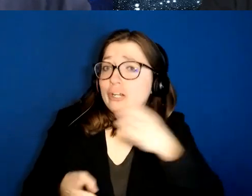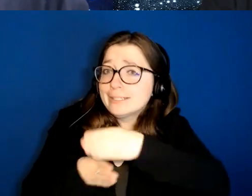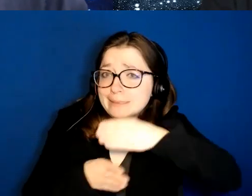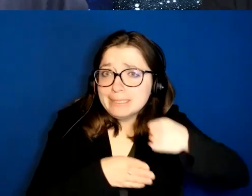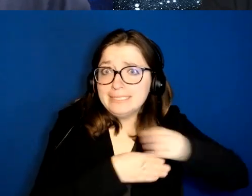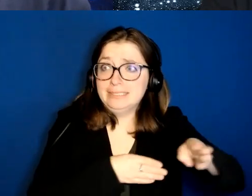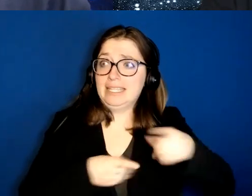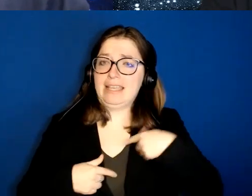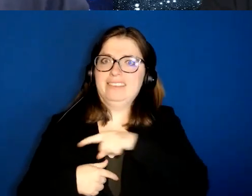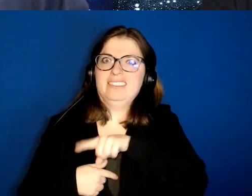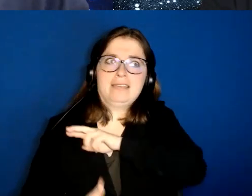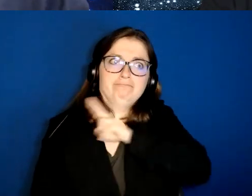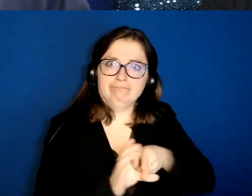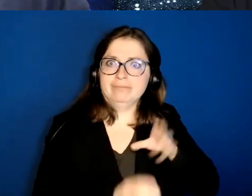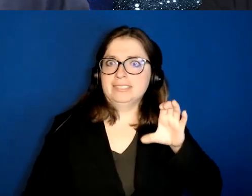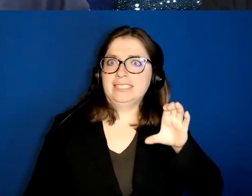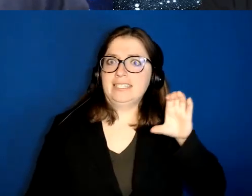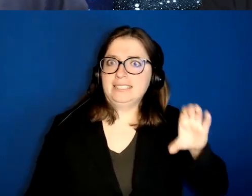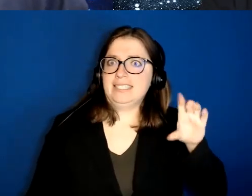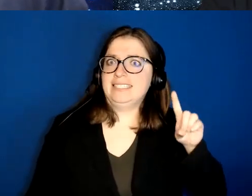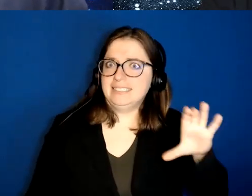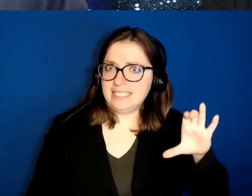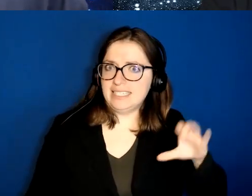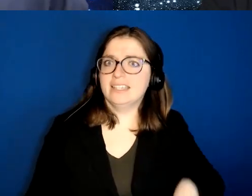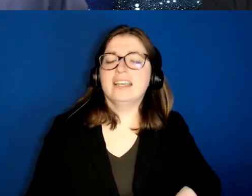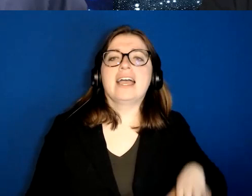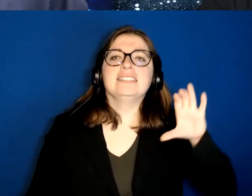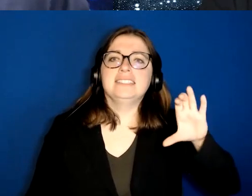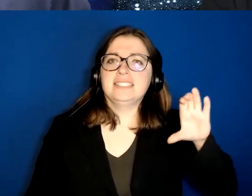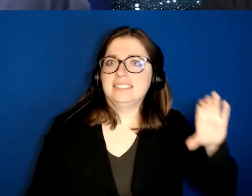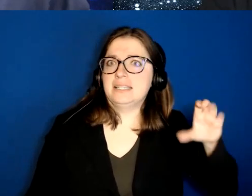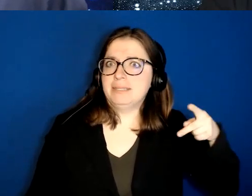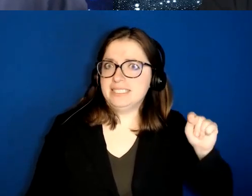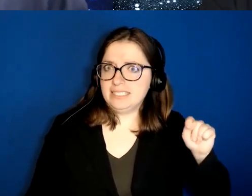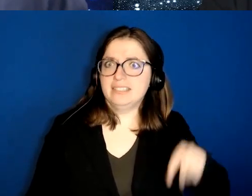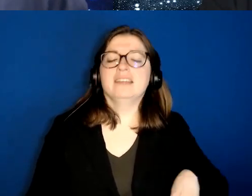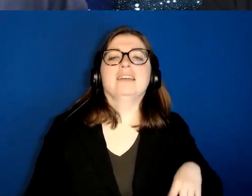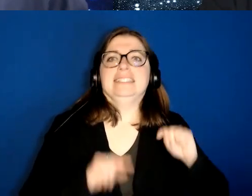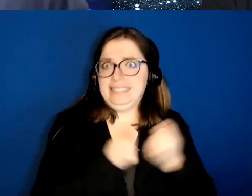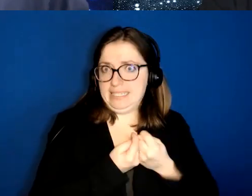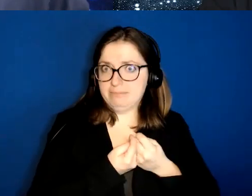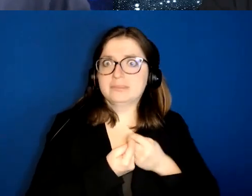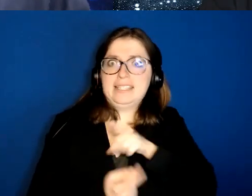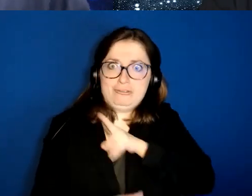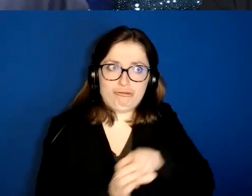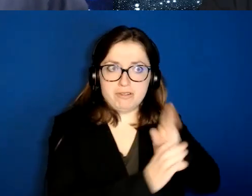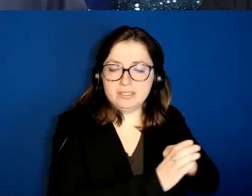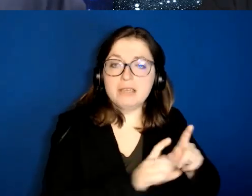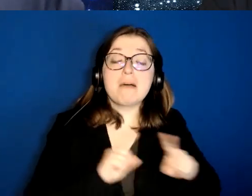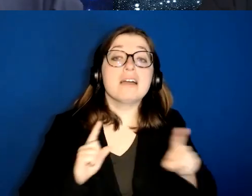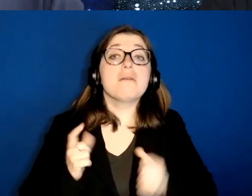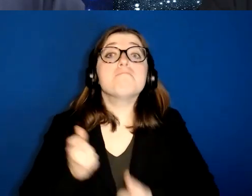on our CCDC and CPTC teams. But the primary thing that the students did to get ready